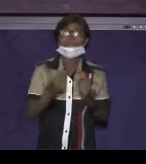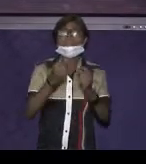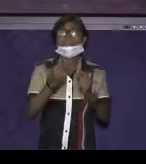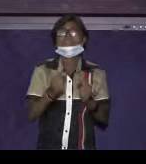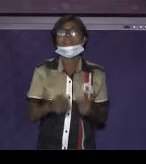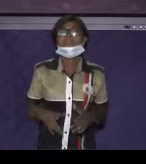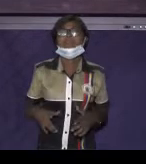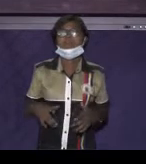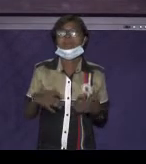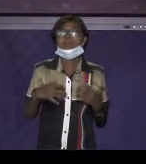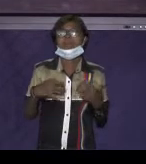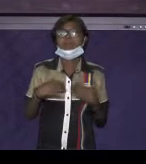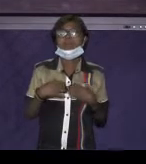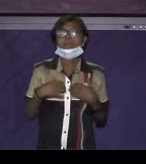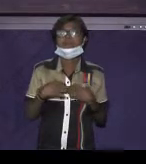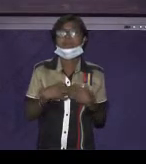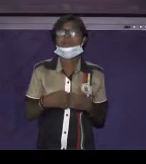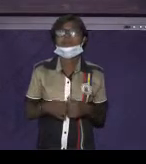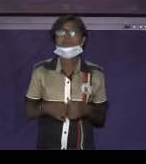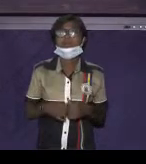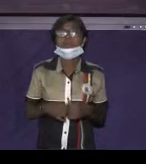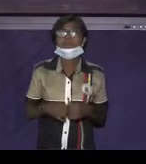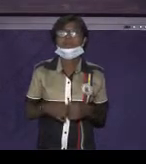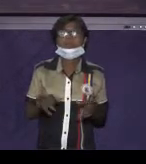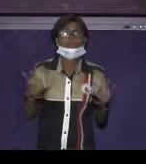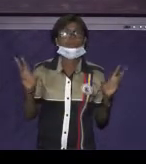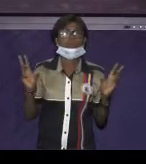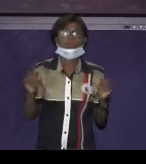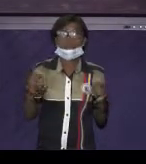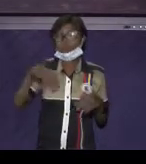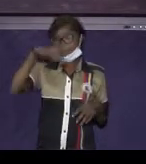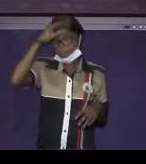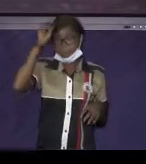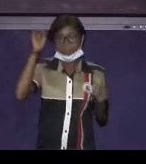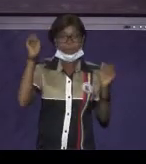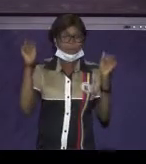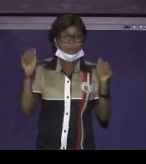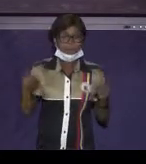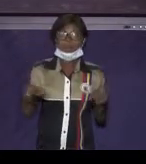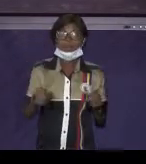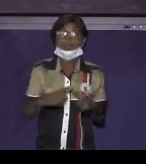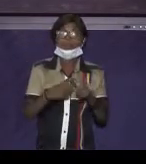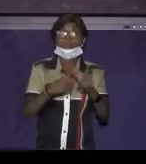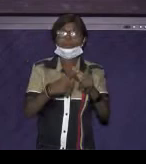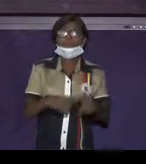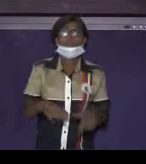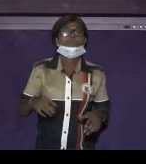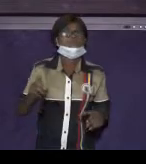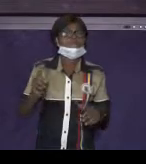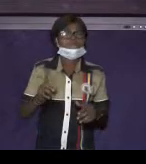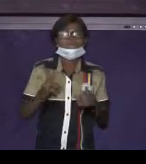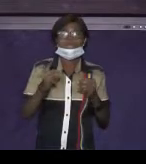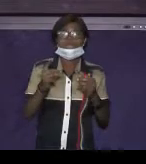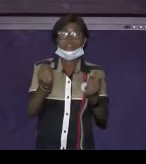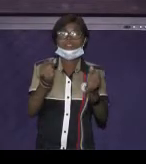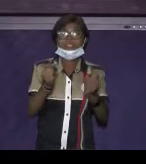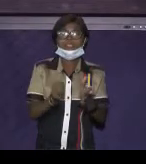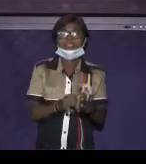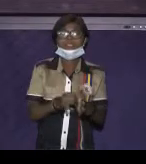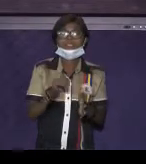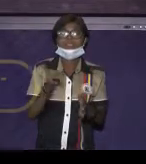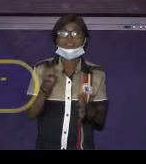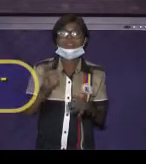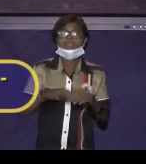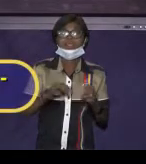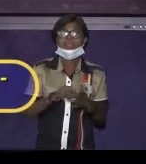we say that the cheetah is faster than Usain Bolt. No man can outrun the cheetah, even if you are the fastest man in the